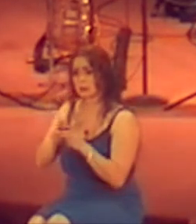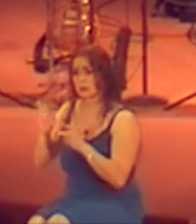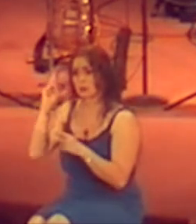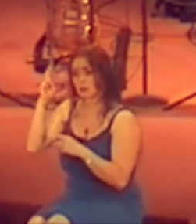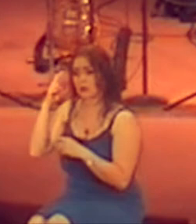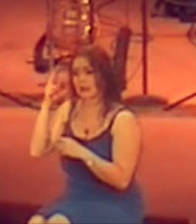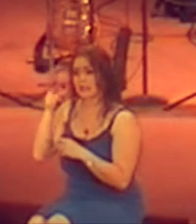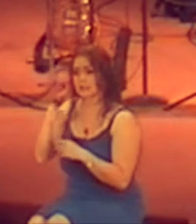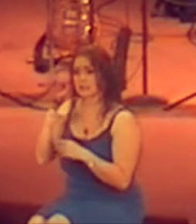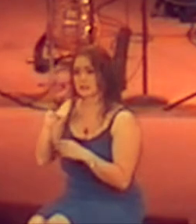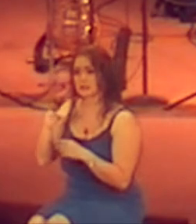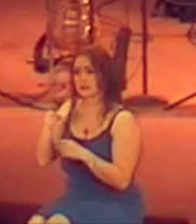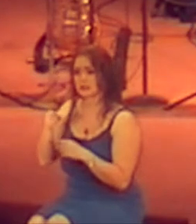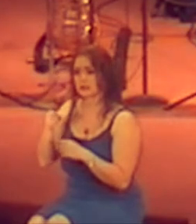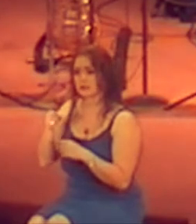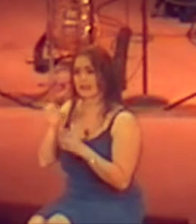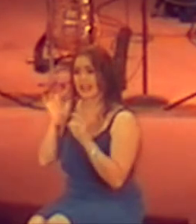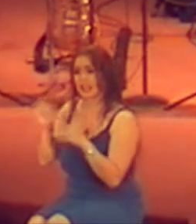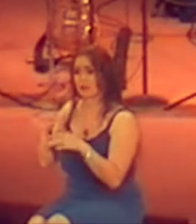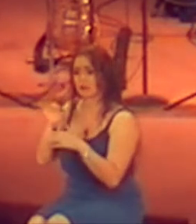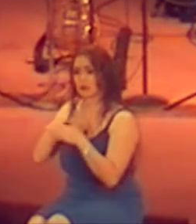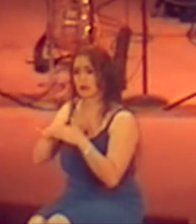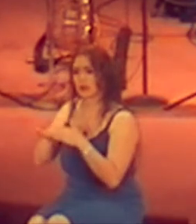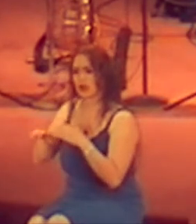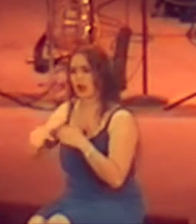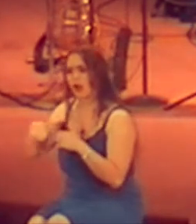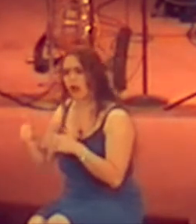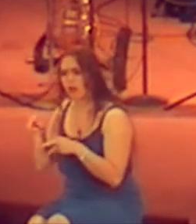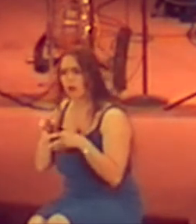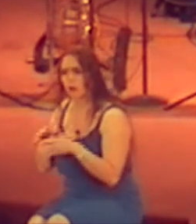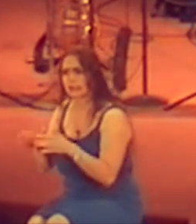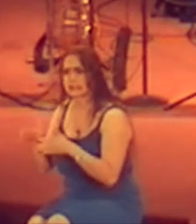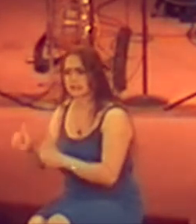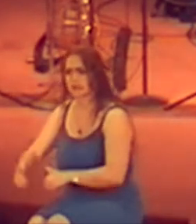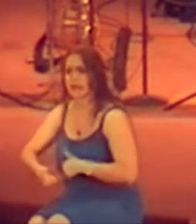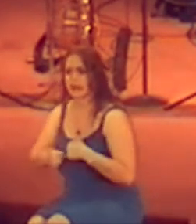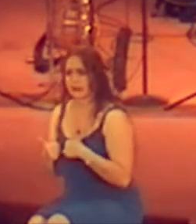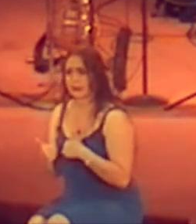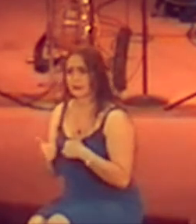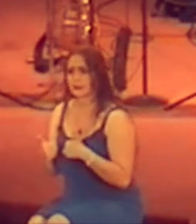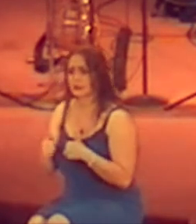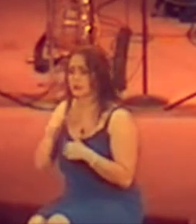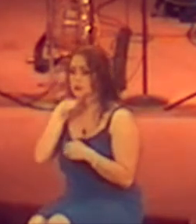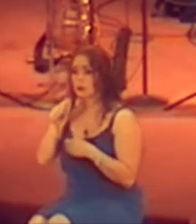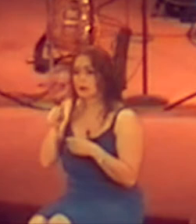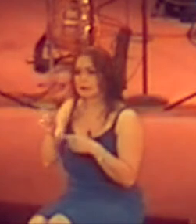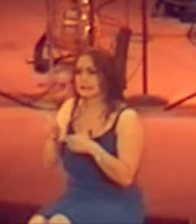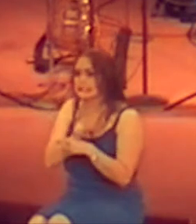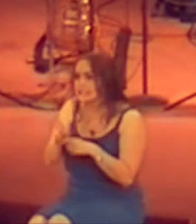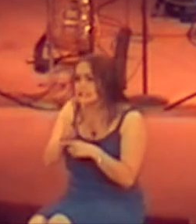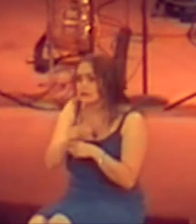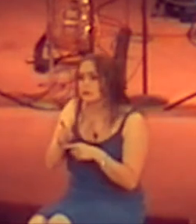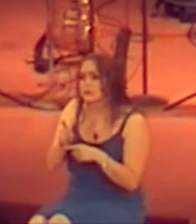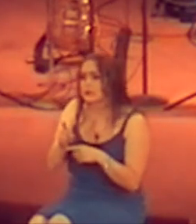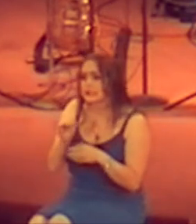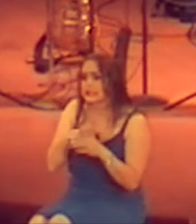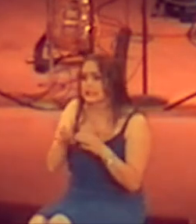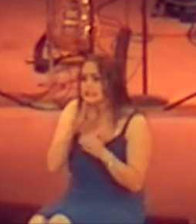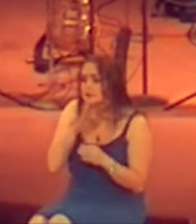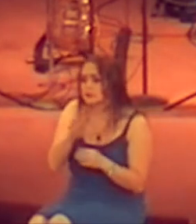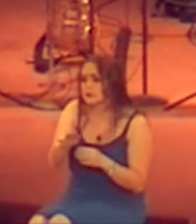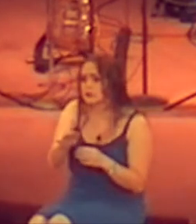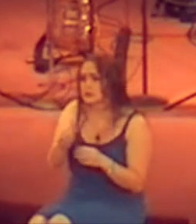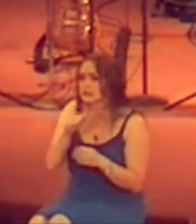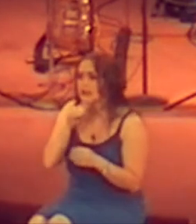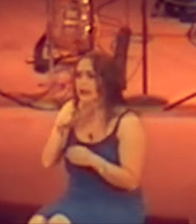other aspects of your life. If you're not disciplined and purify your speech, you will not be disciplined or pure in the rest